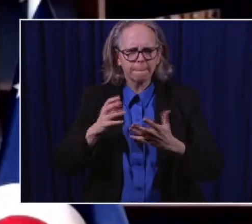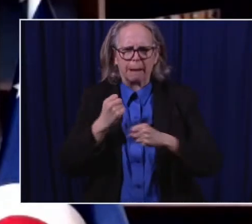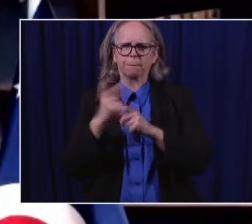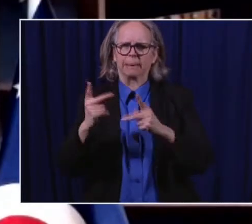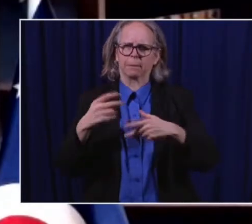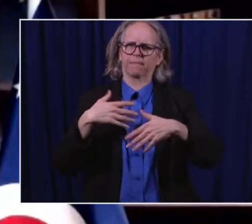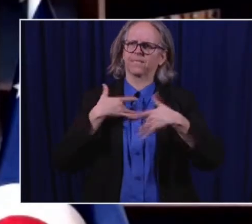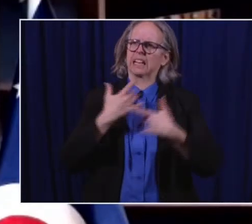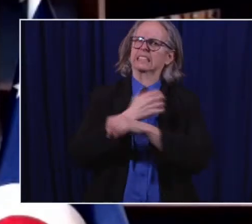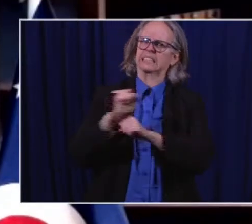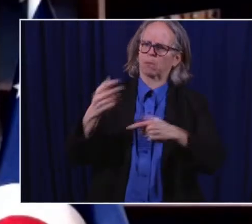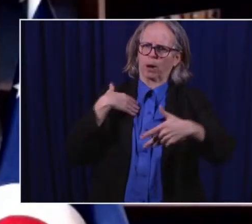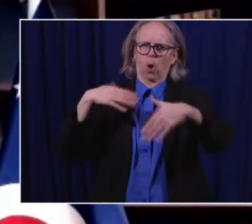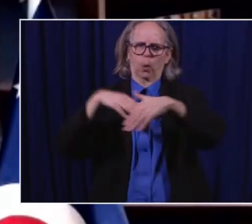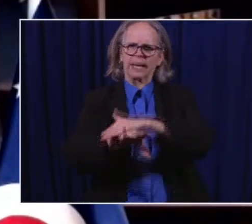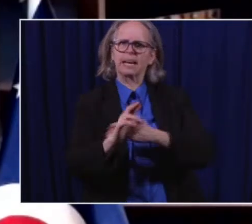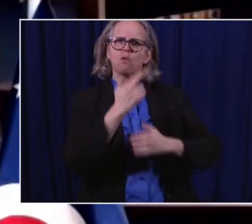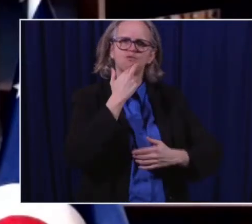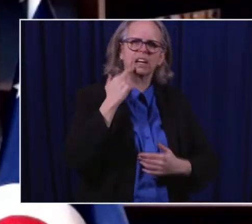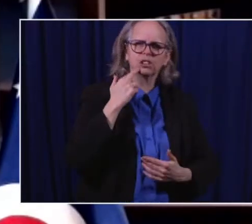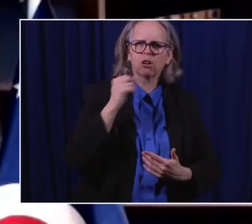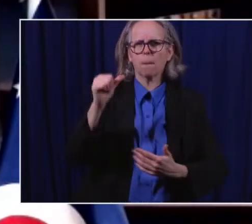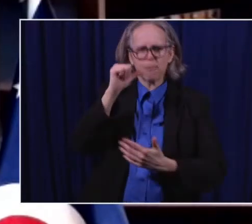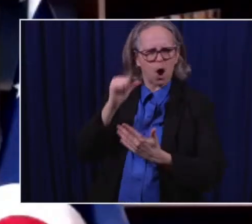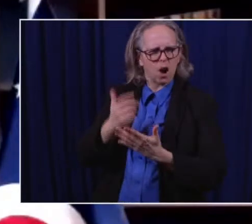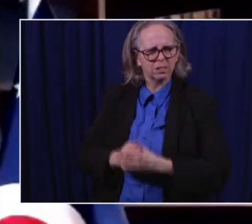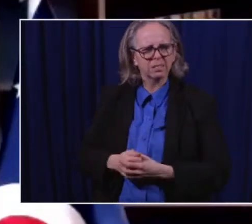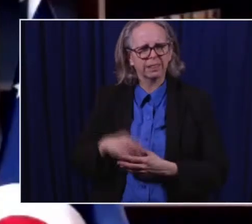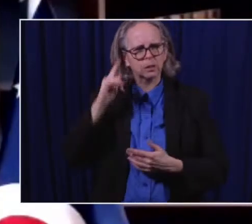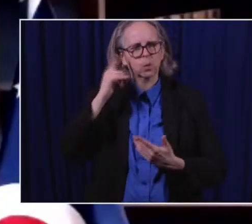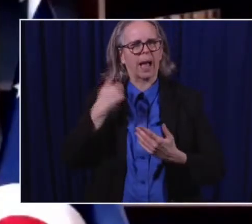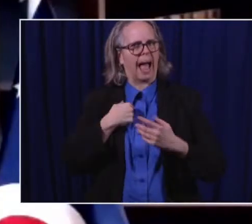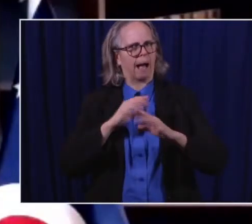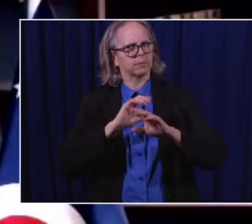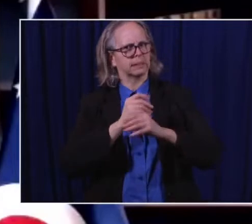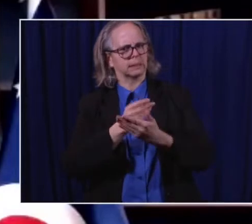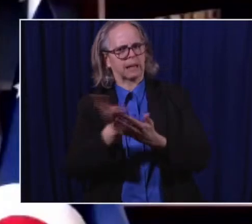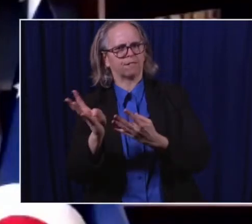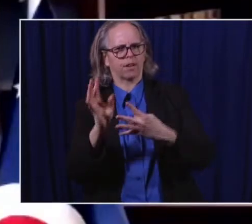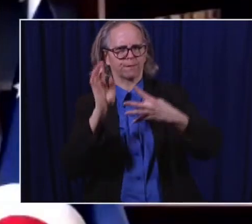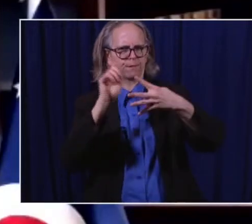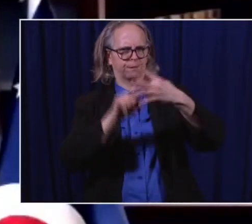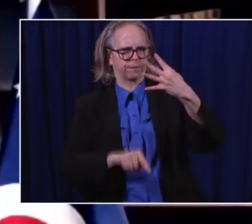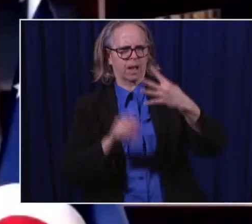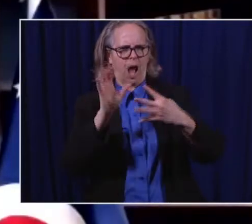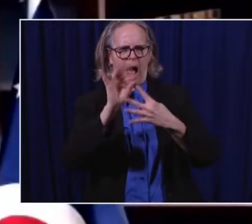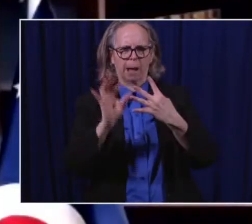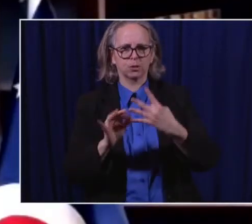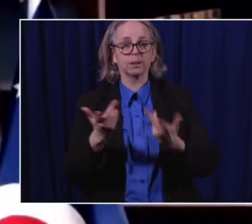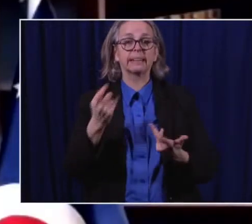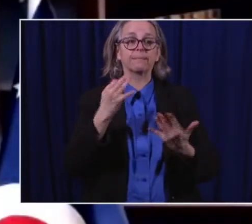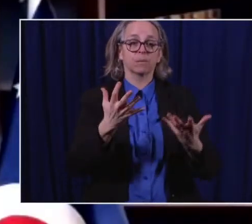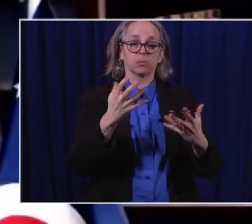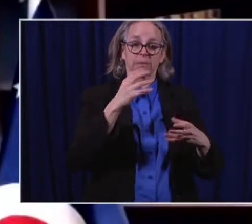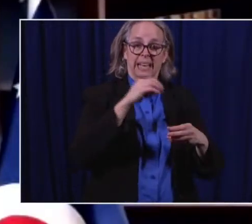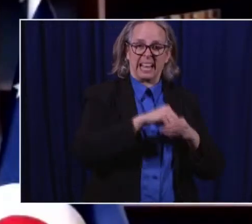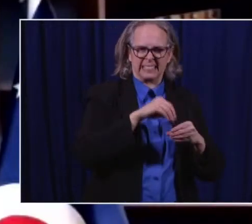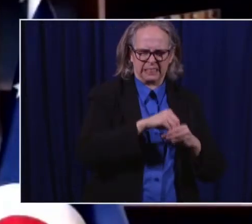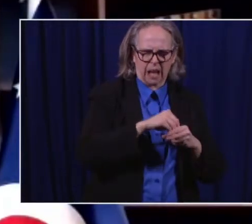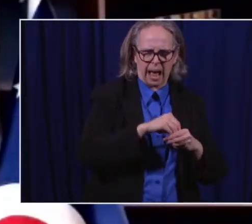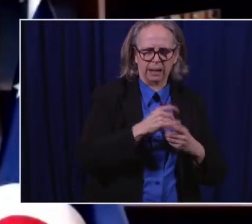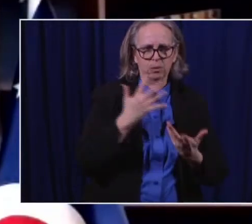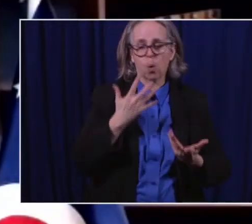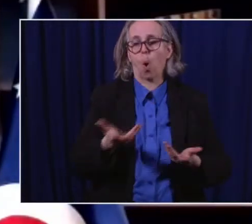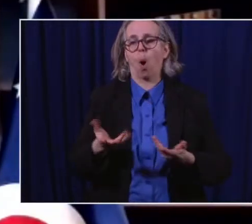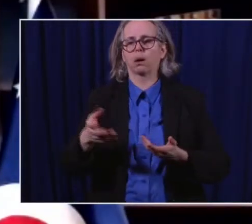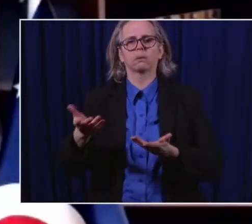their customers, whether that's safely inside with carry out or delivery. And one of the things that